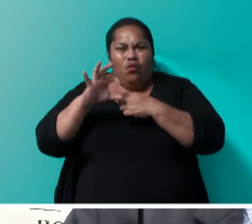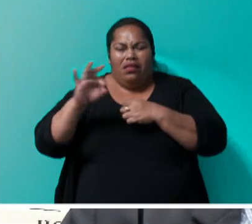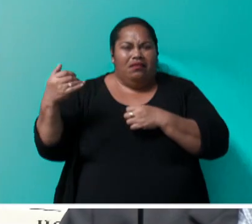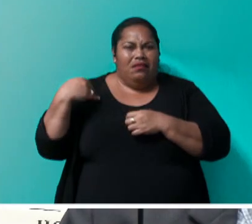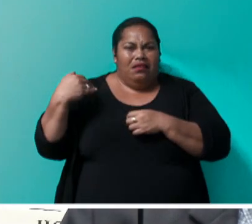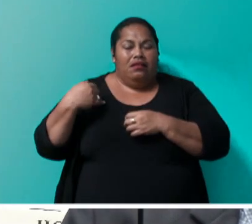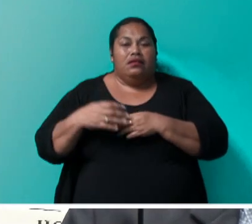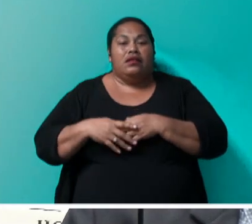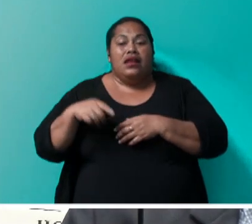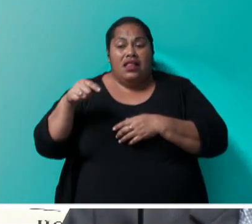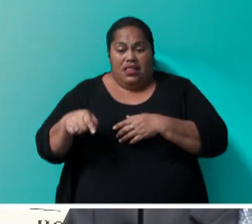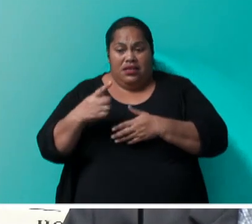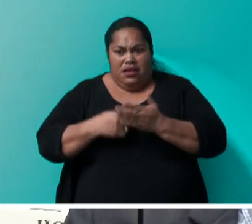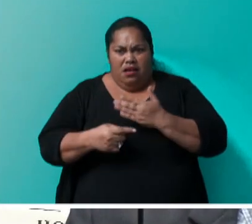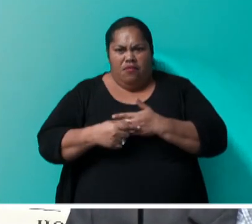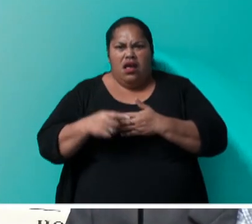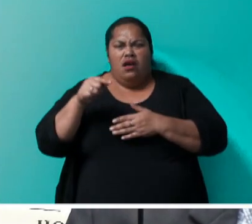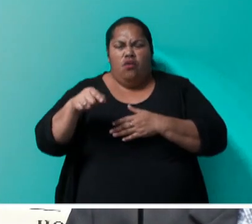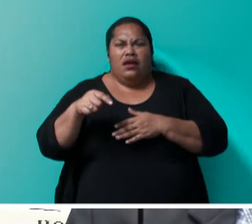This intervention cost the government